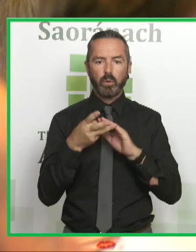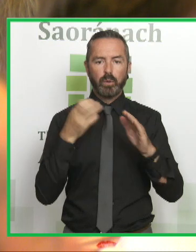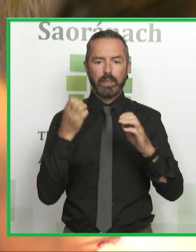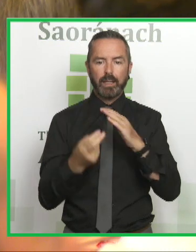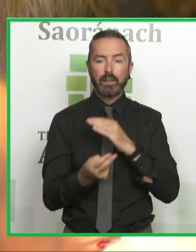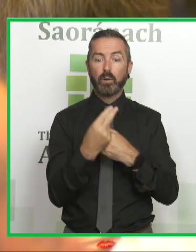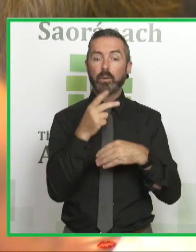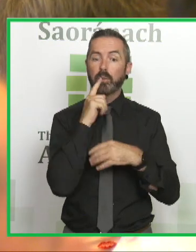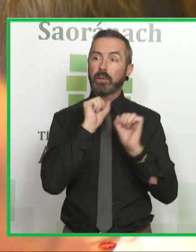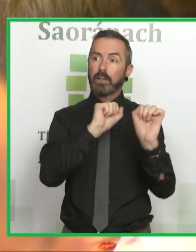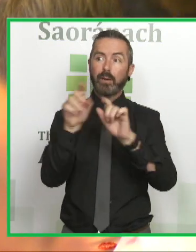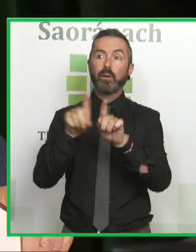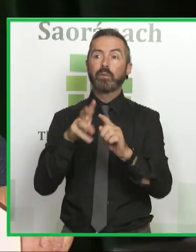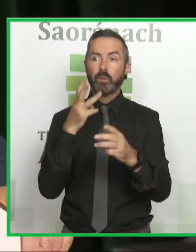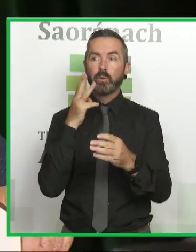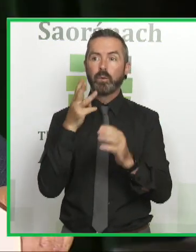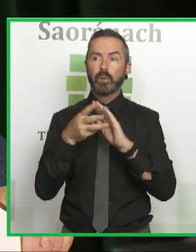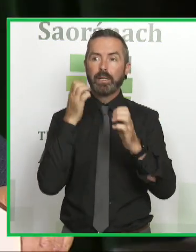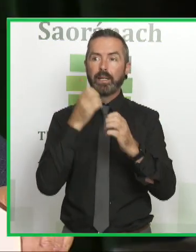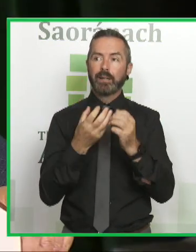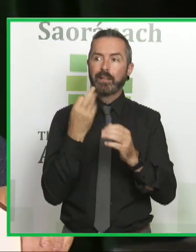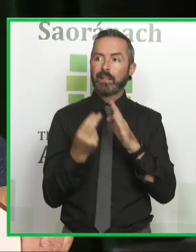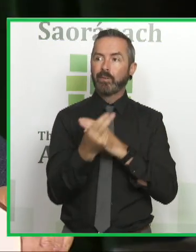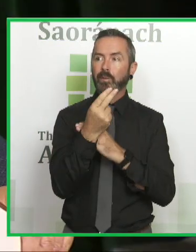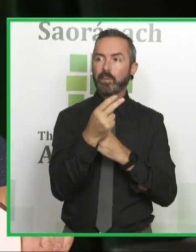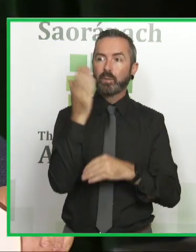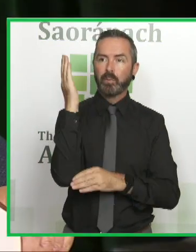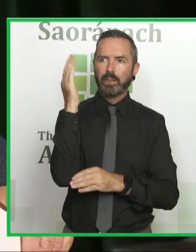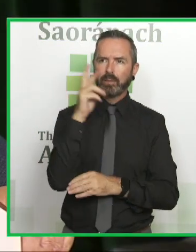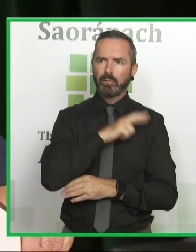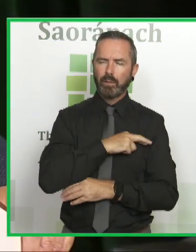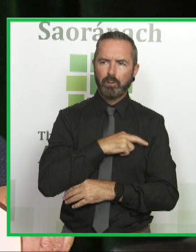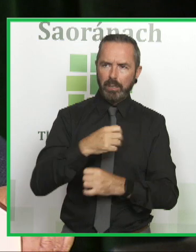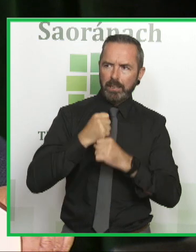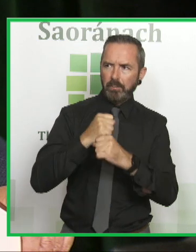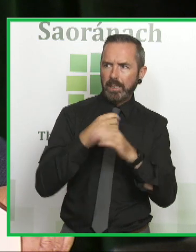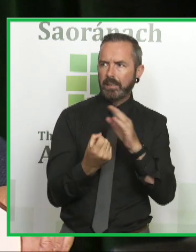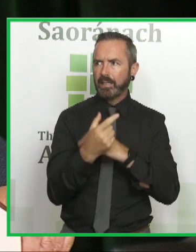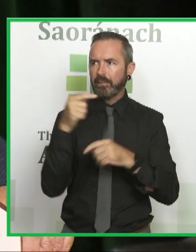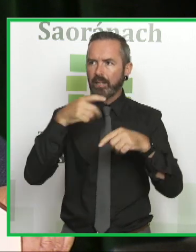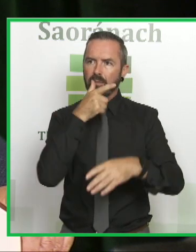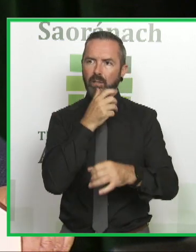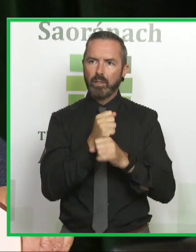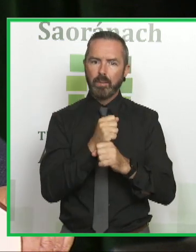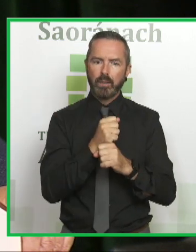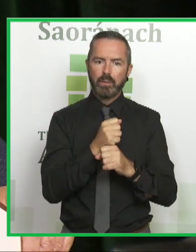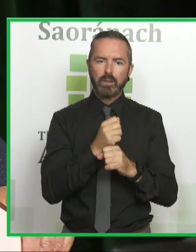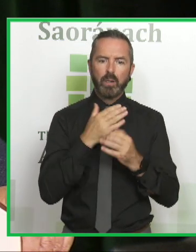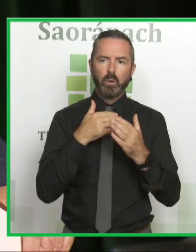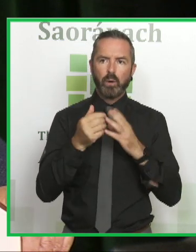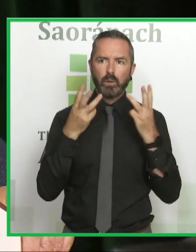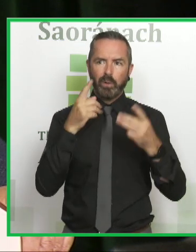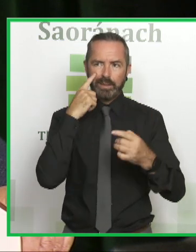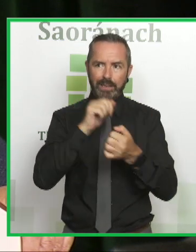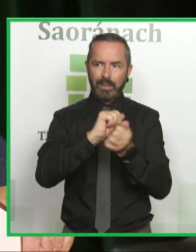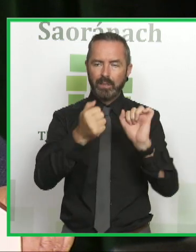too have given their time and the weekend up. And what always strikes me about presenters is how committed they are to the issue that they're here to talk to us on, how committed they want to see